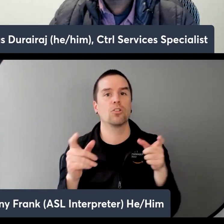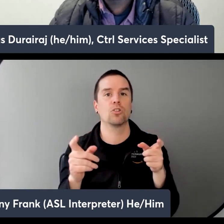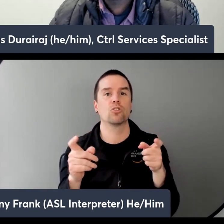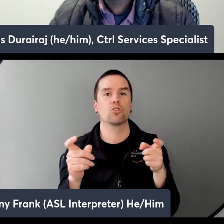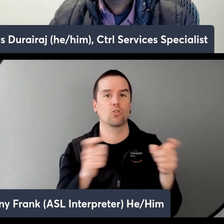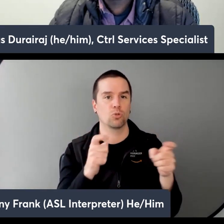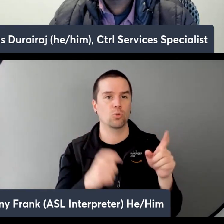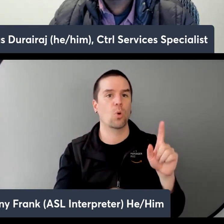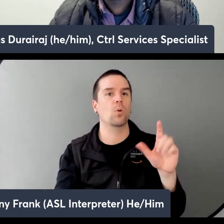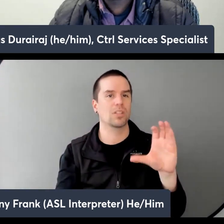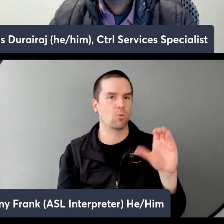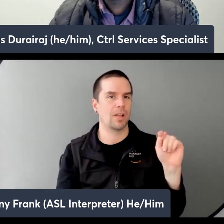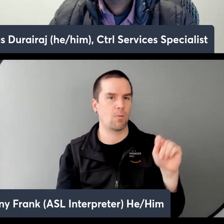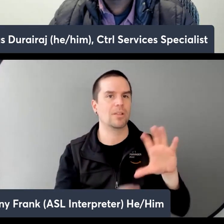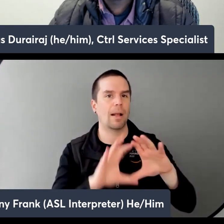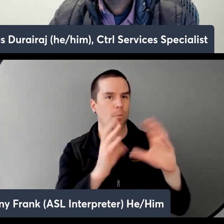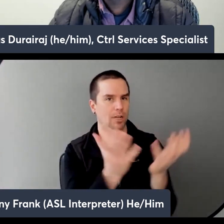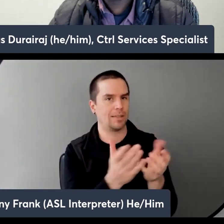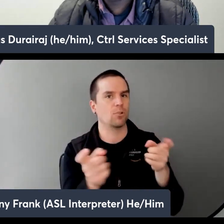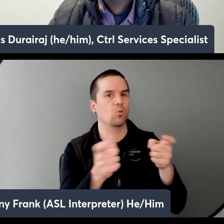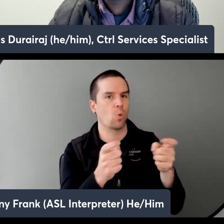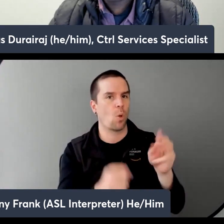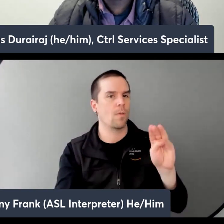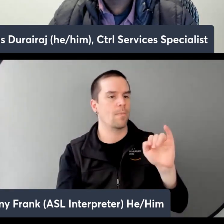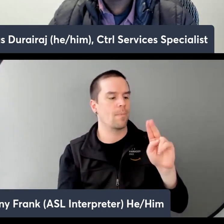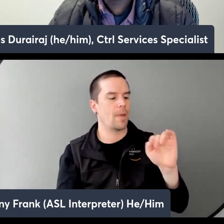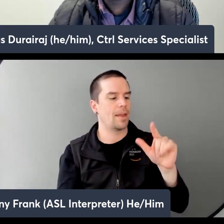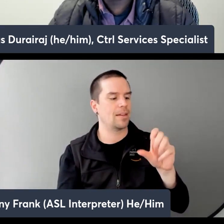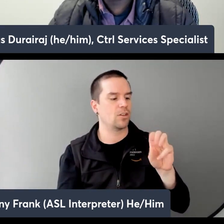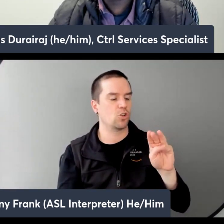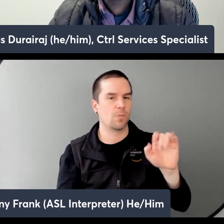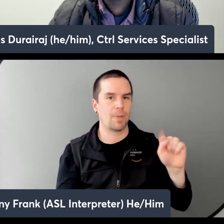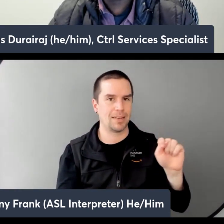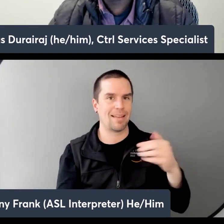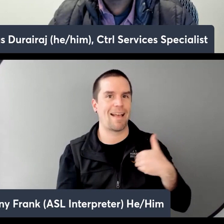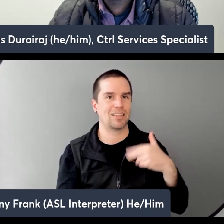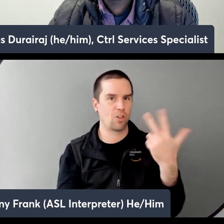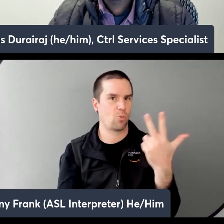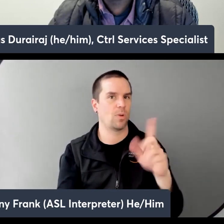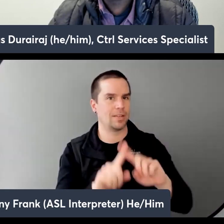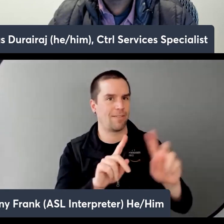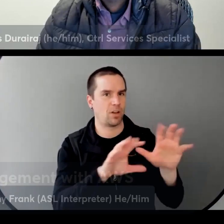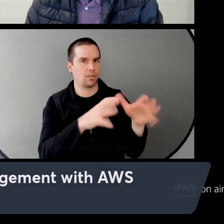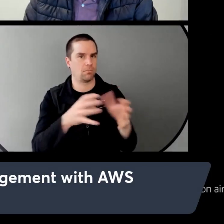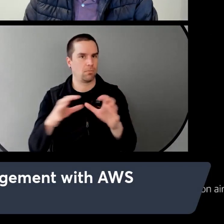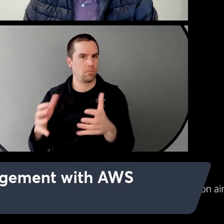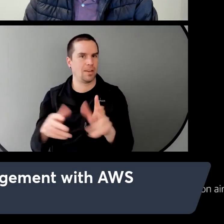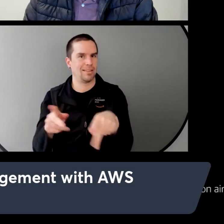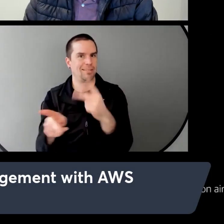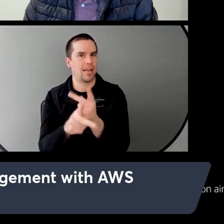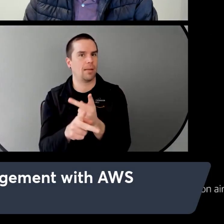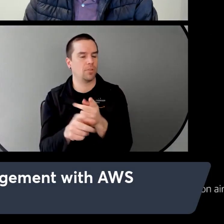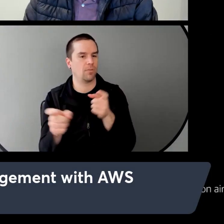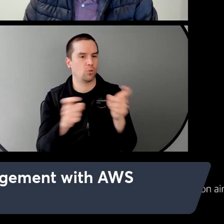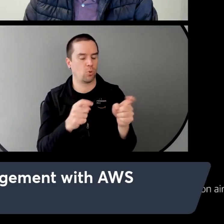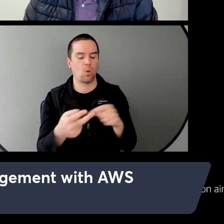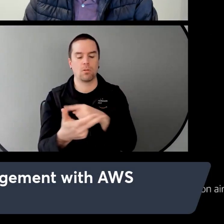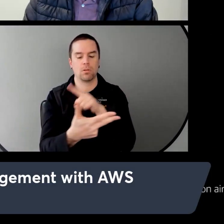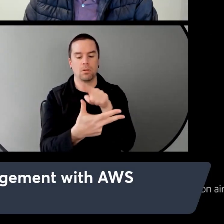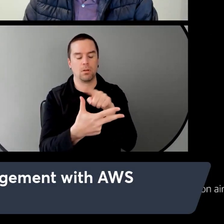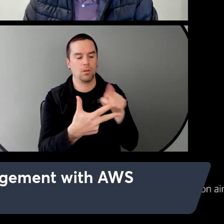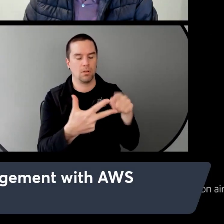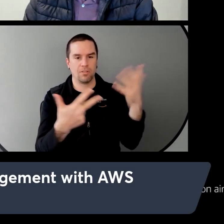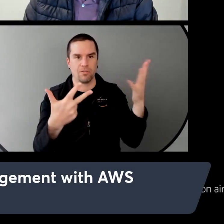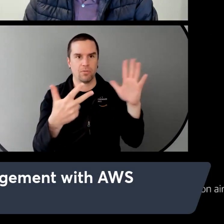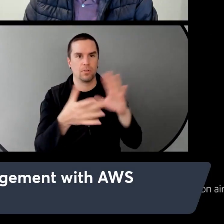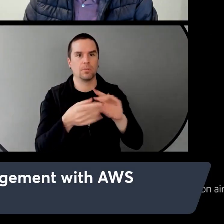three categorizations of controls or three types of controls. The first two that you mentioned was preventive controls, which